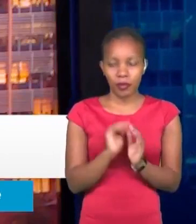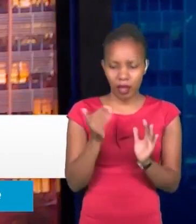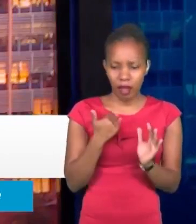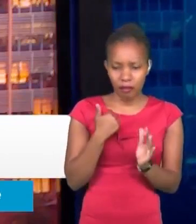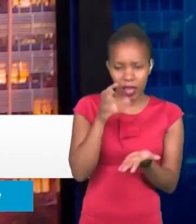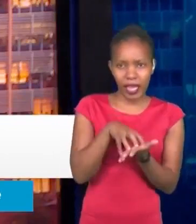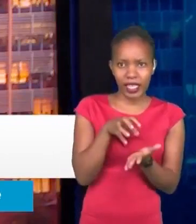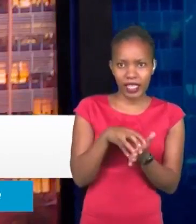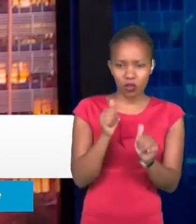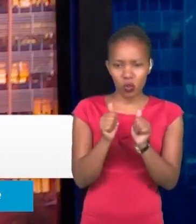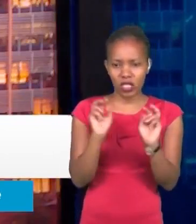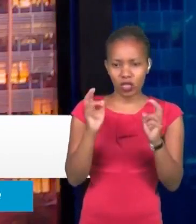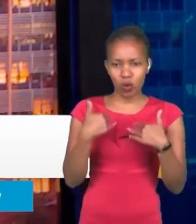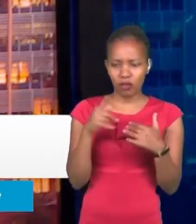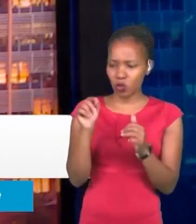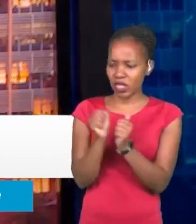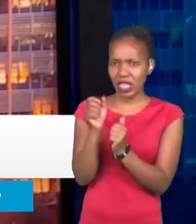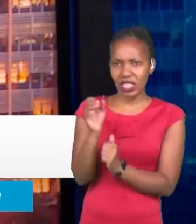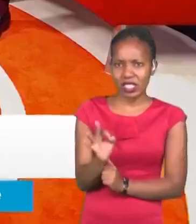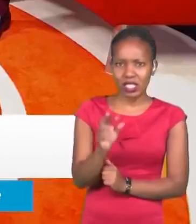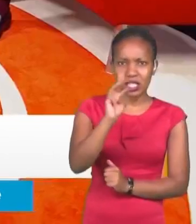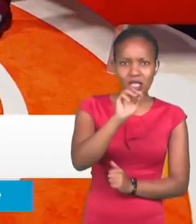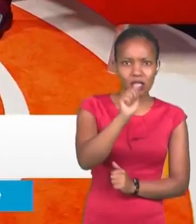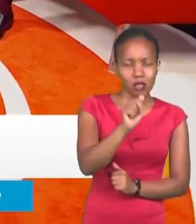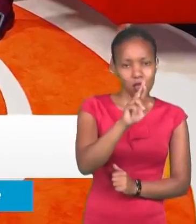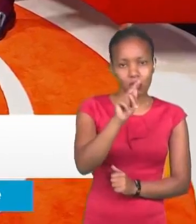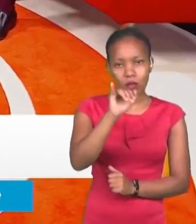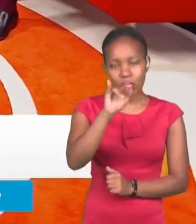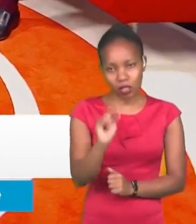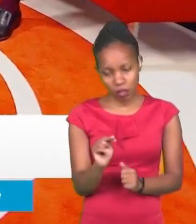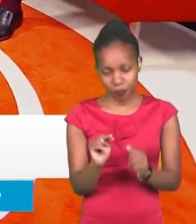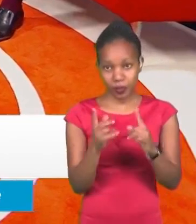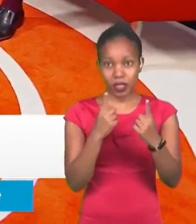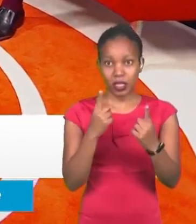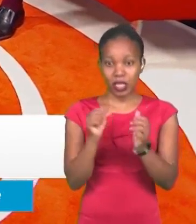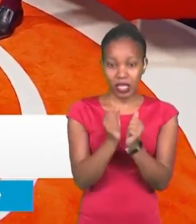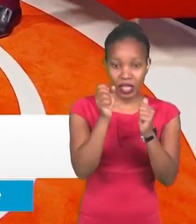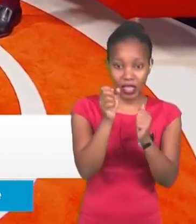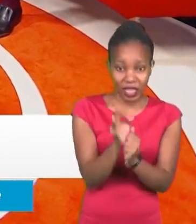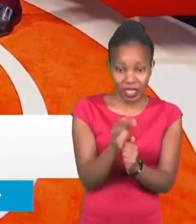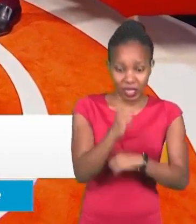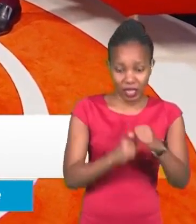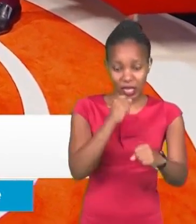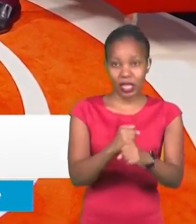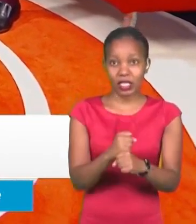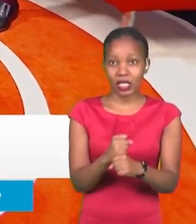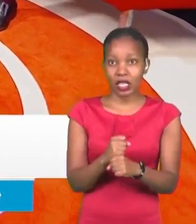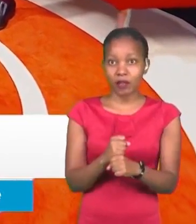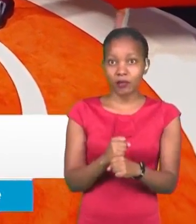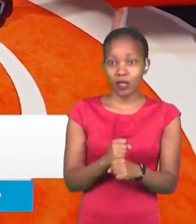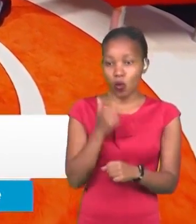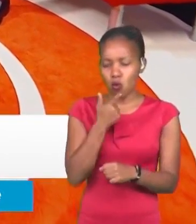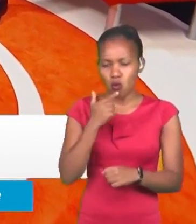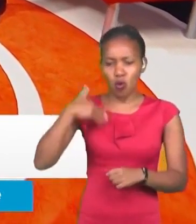case that raised an issue in 2013 of Martin Charo against the Republic that concerned a 13-year-old who would